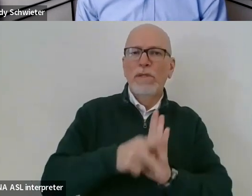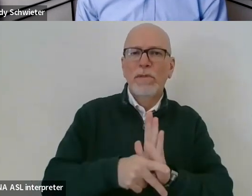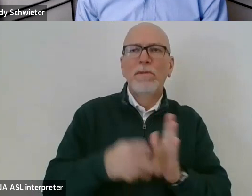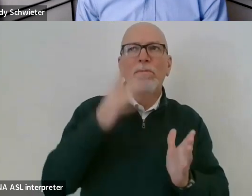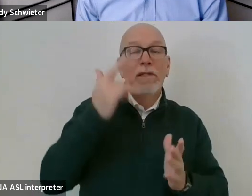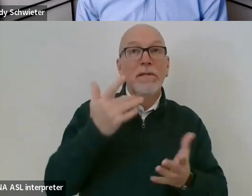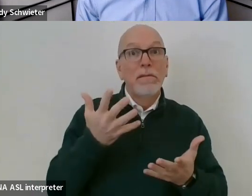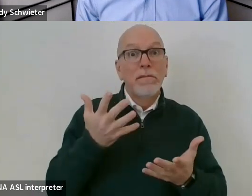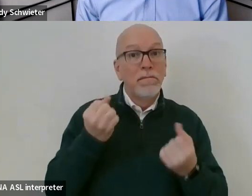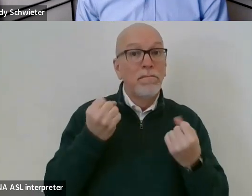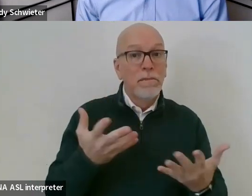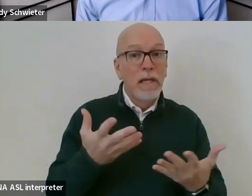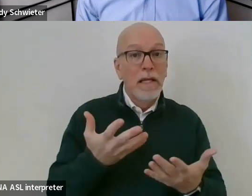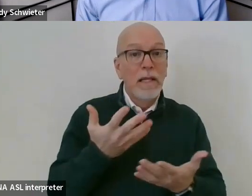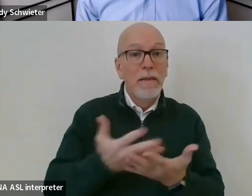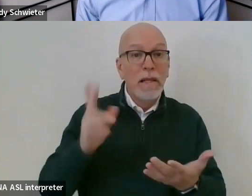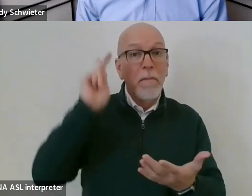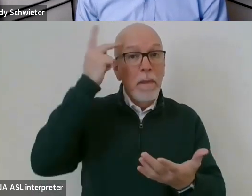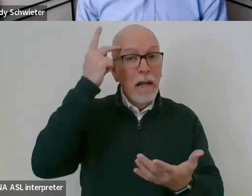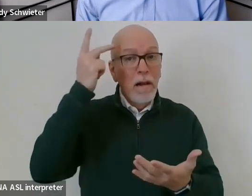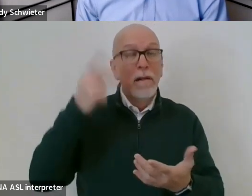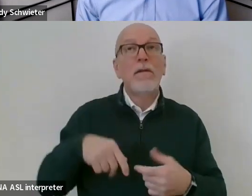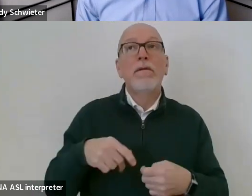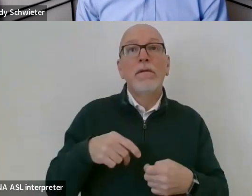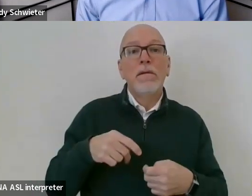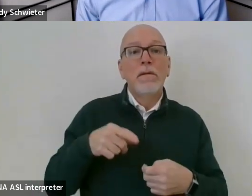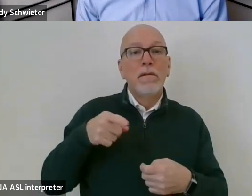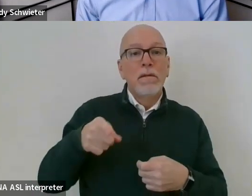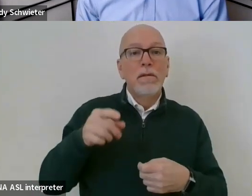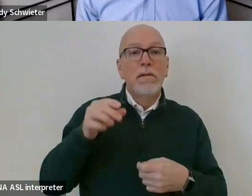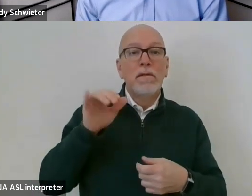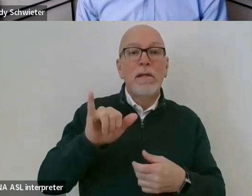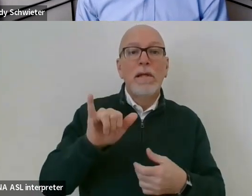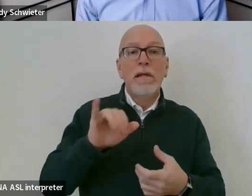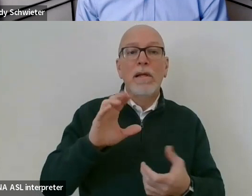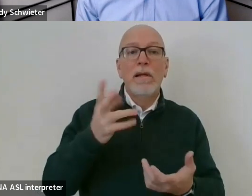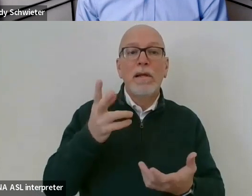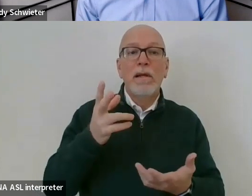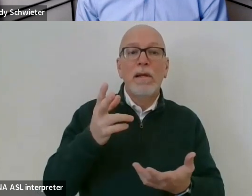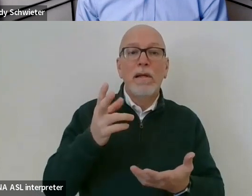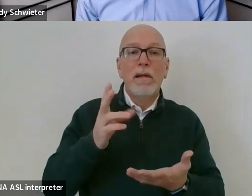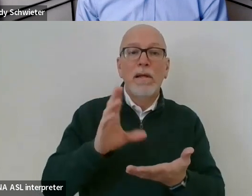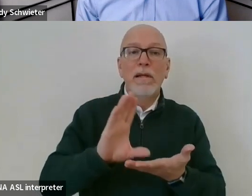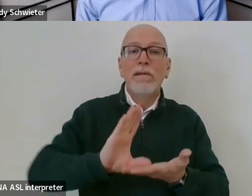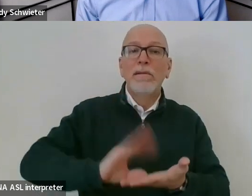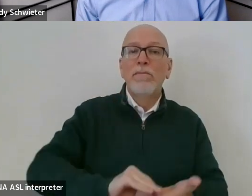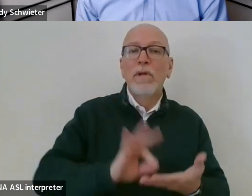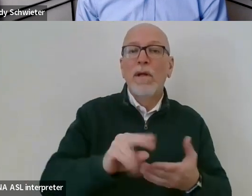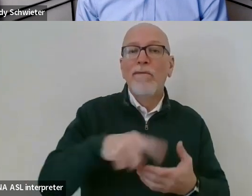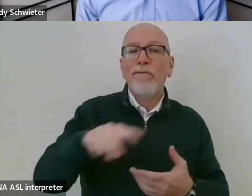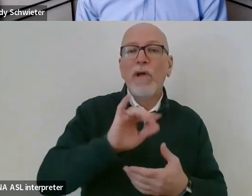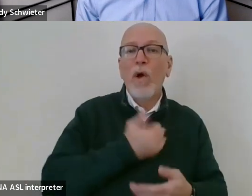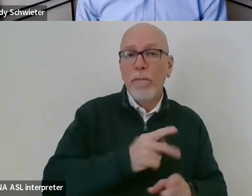because there have been many things politically speaking, the dehumanization of immigrants, the dehumanization of the